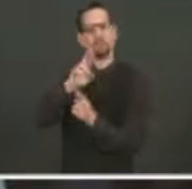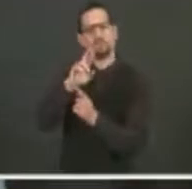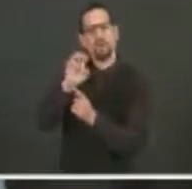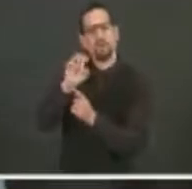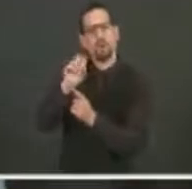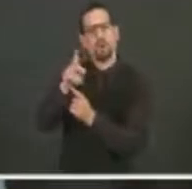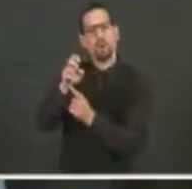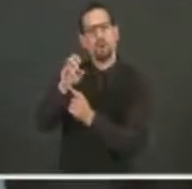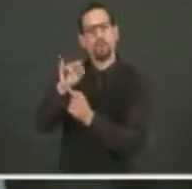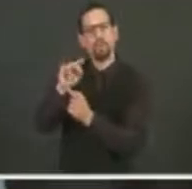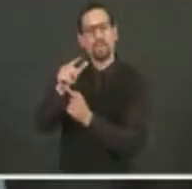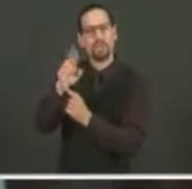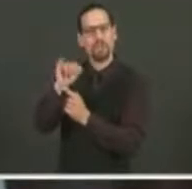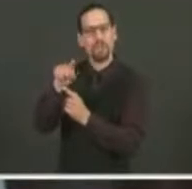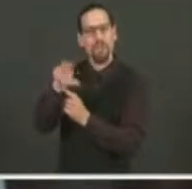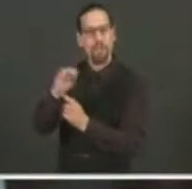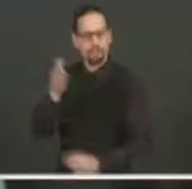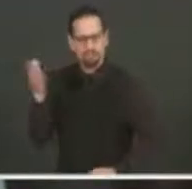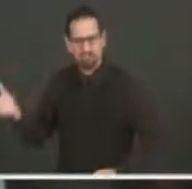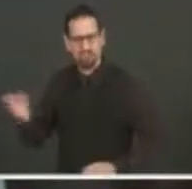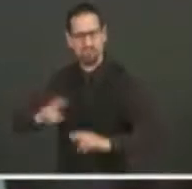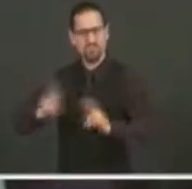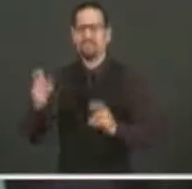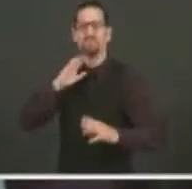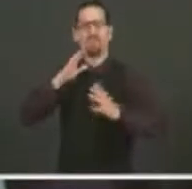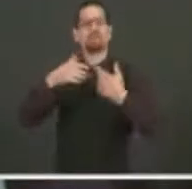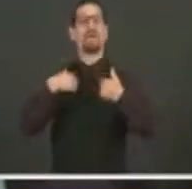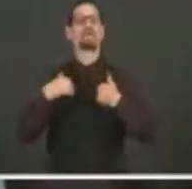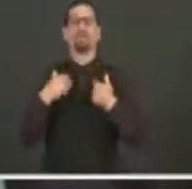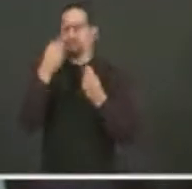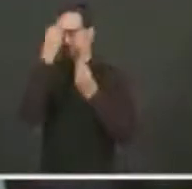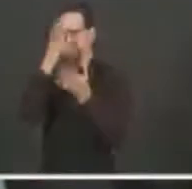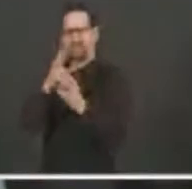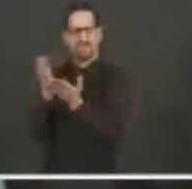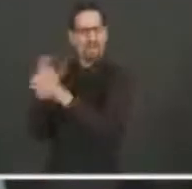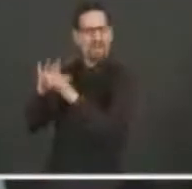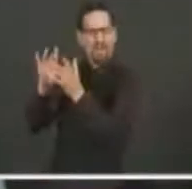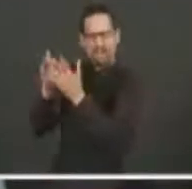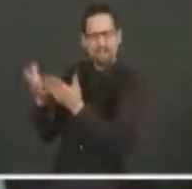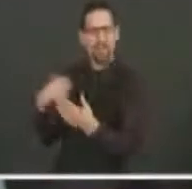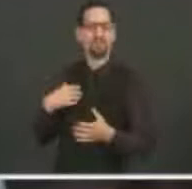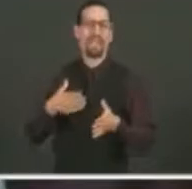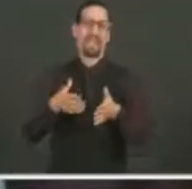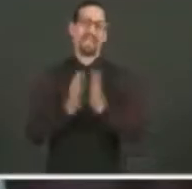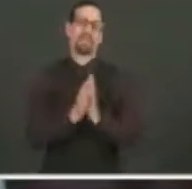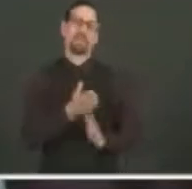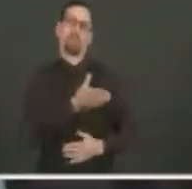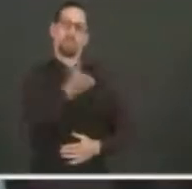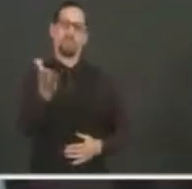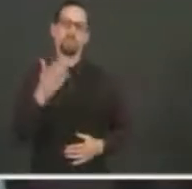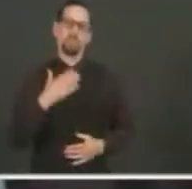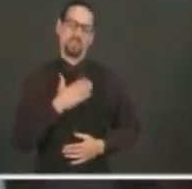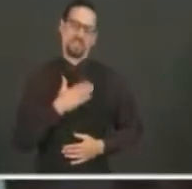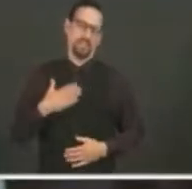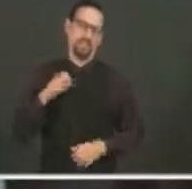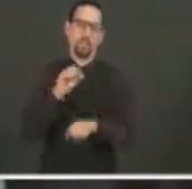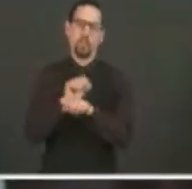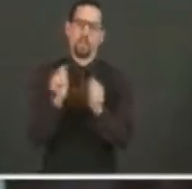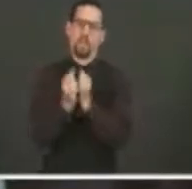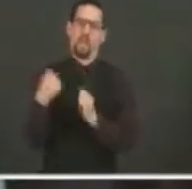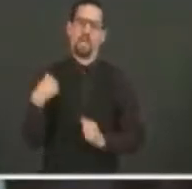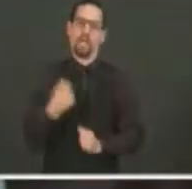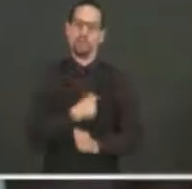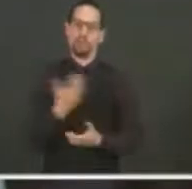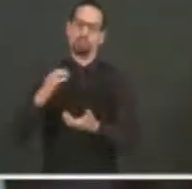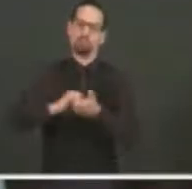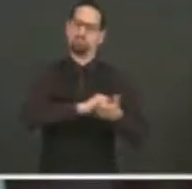Everything I just said will be online, but really we're asking you to work with us for the good of the community.